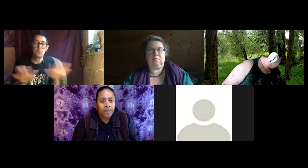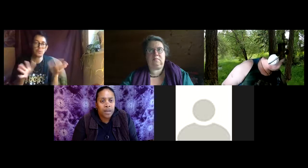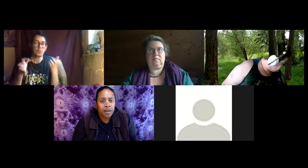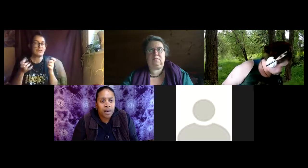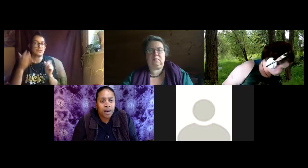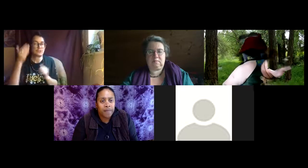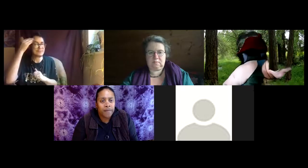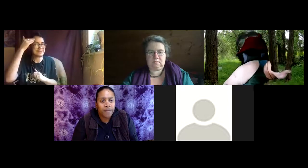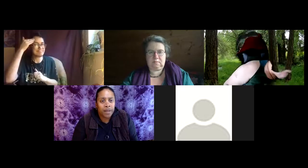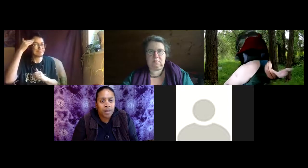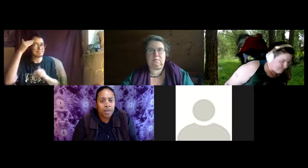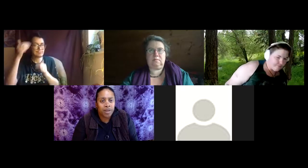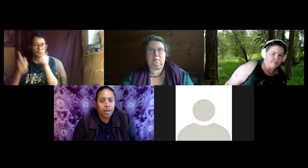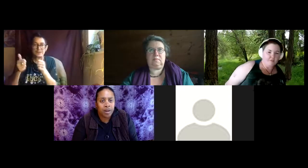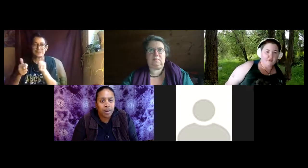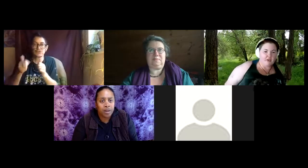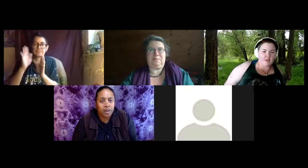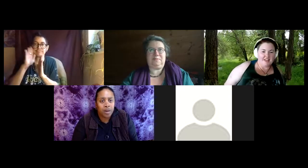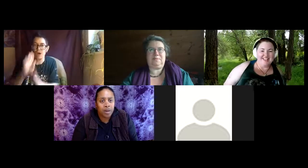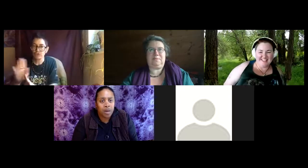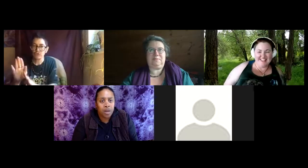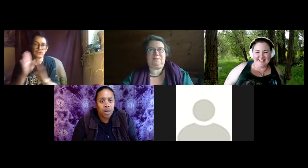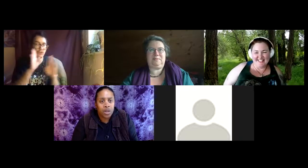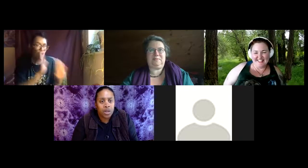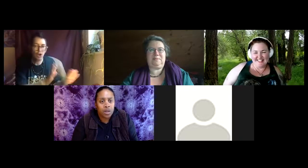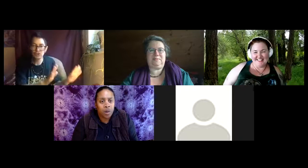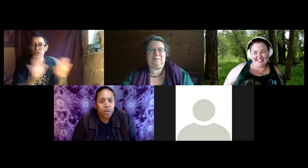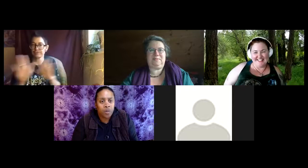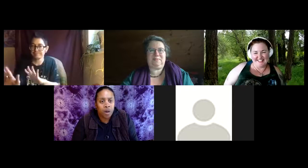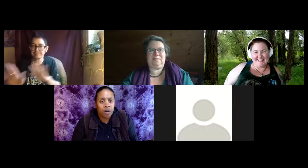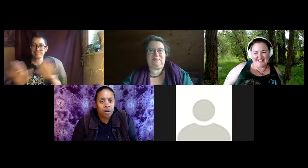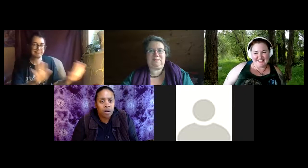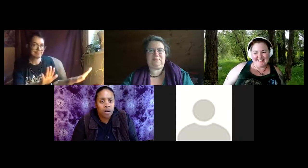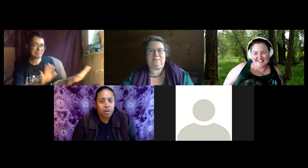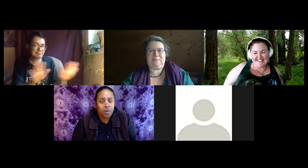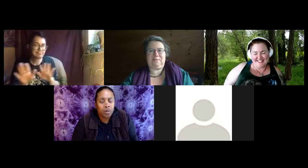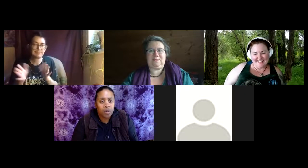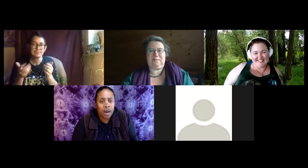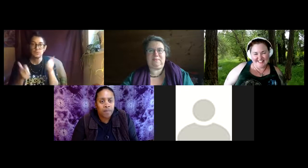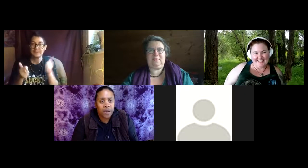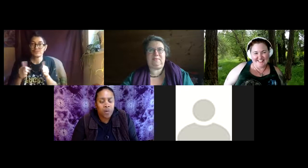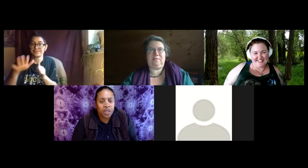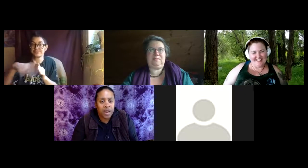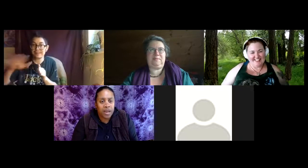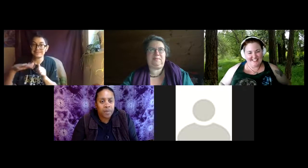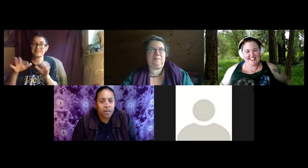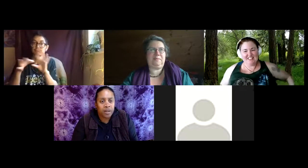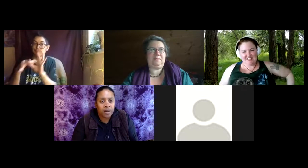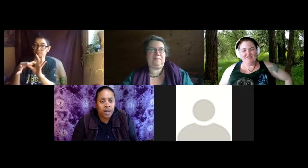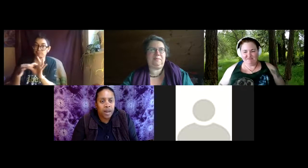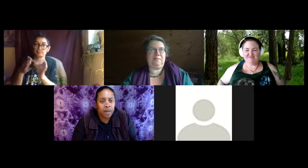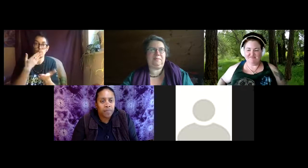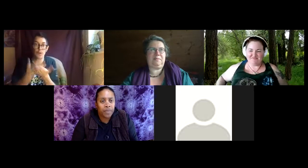sometimes they can conflict with each other. And so you need to know which one to kind of be with at any